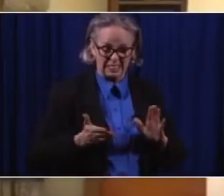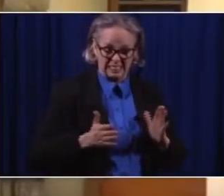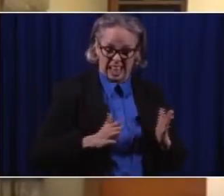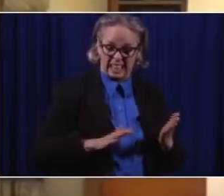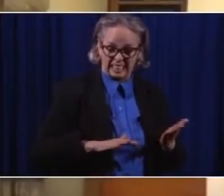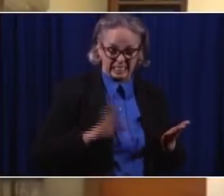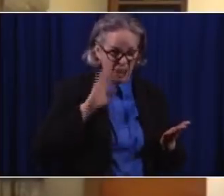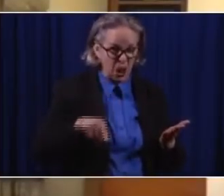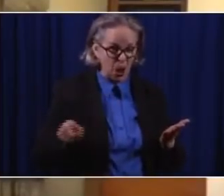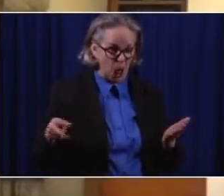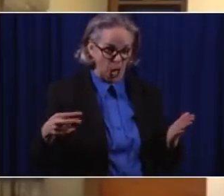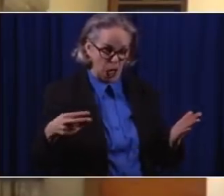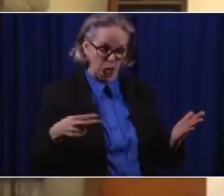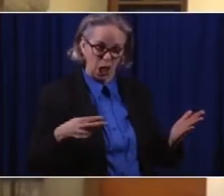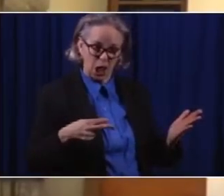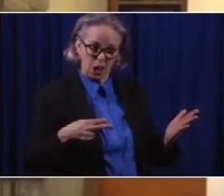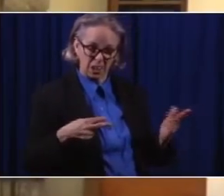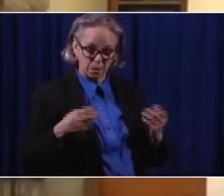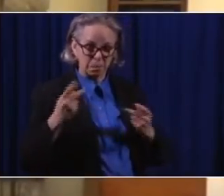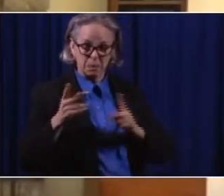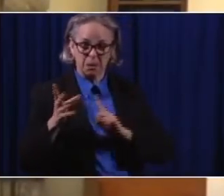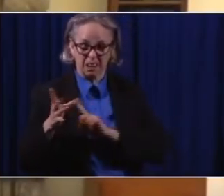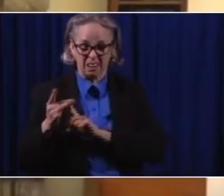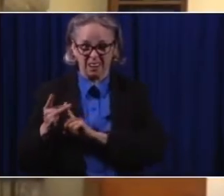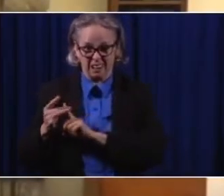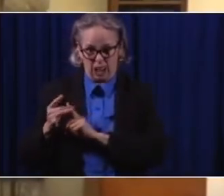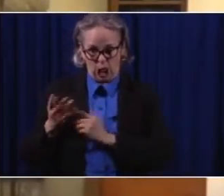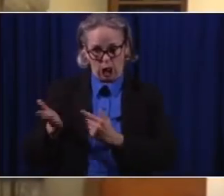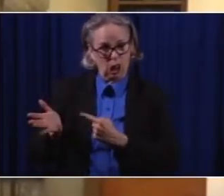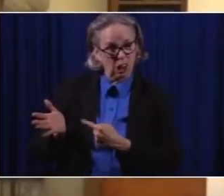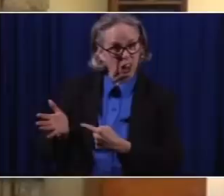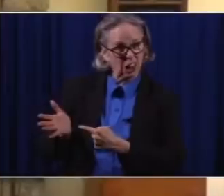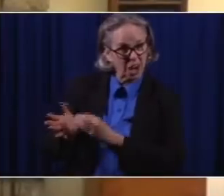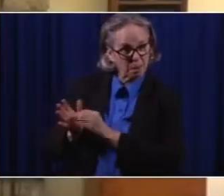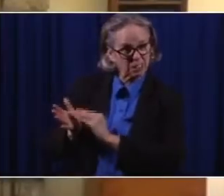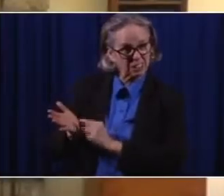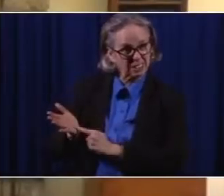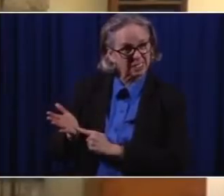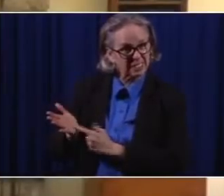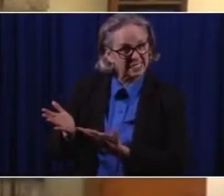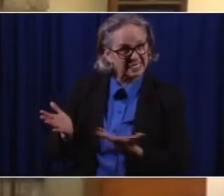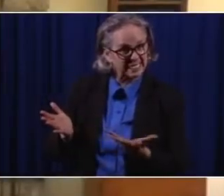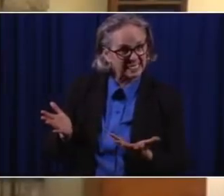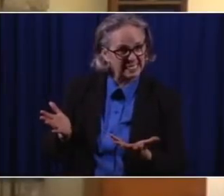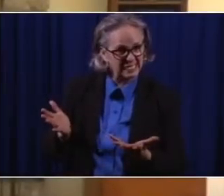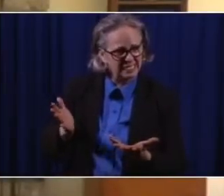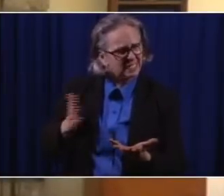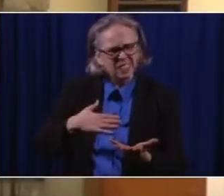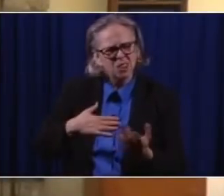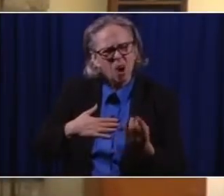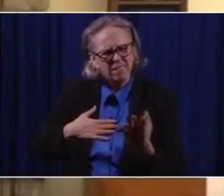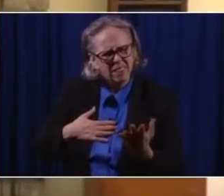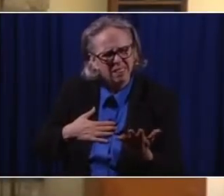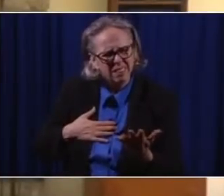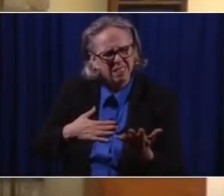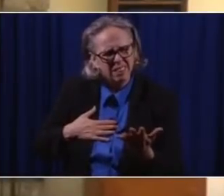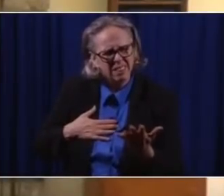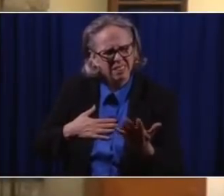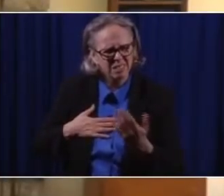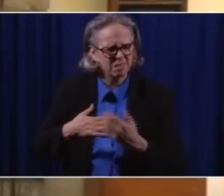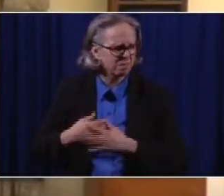And we've had horrible stories. Just breaks your heart. And so telling people, you can do it,